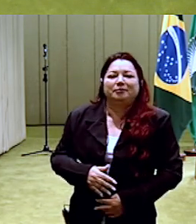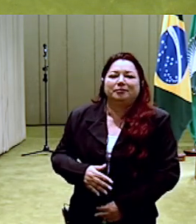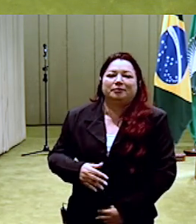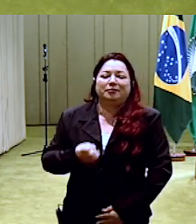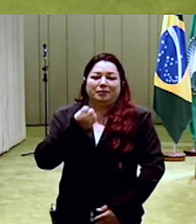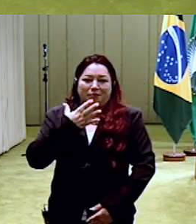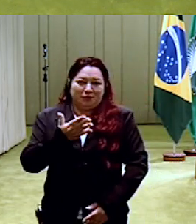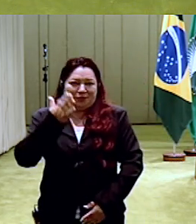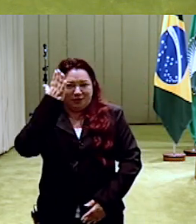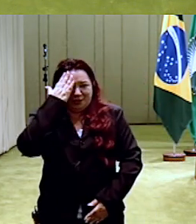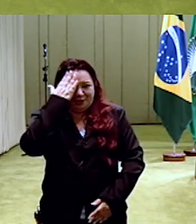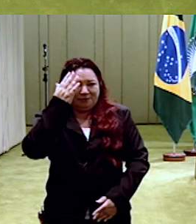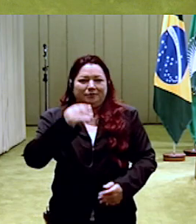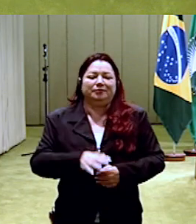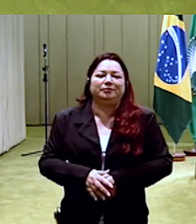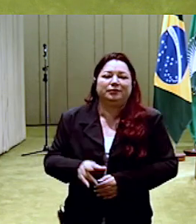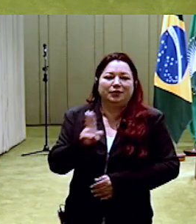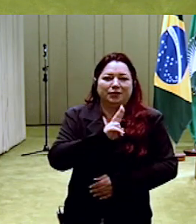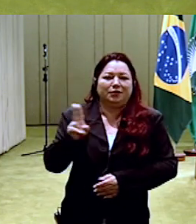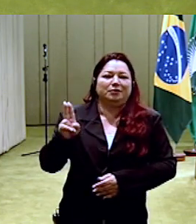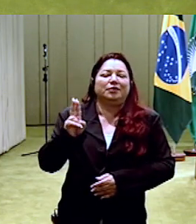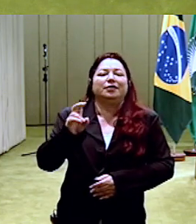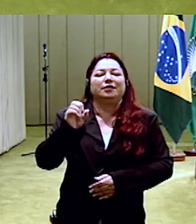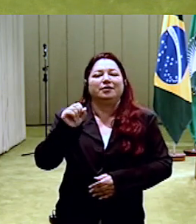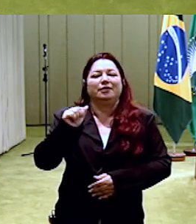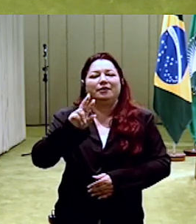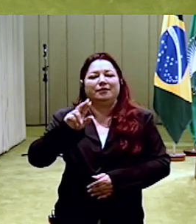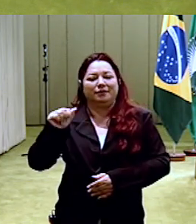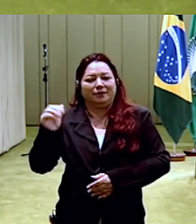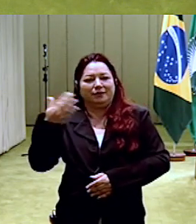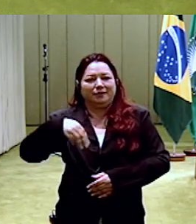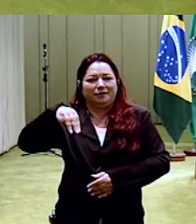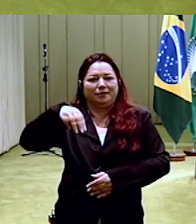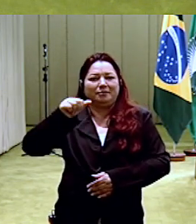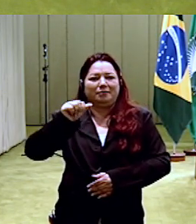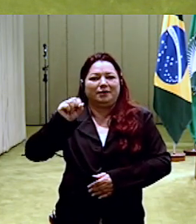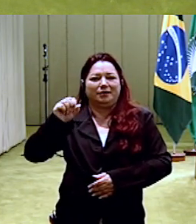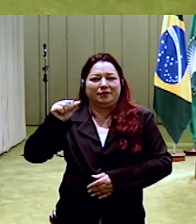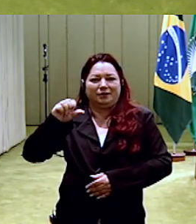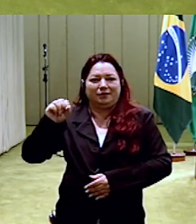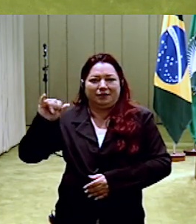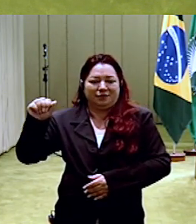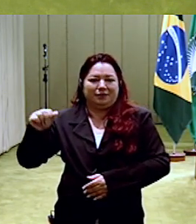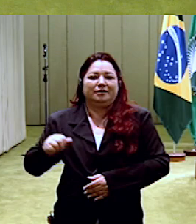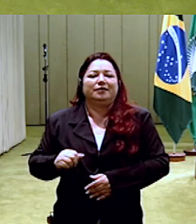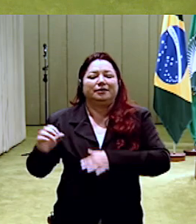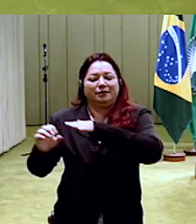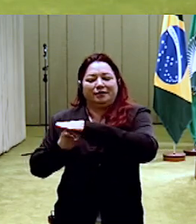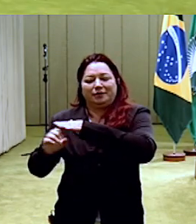As you know, my name is Sara Massassi. I come from the private sector in Tanzania, and I